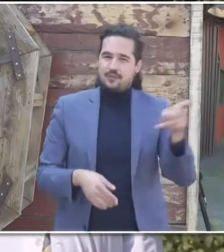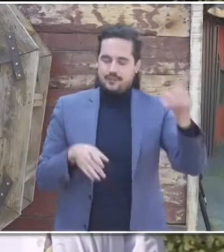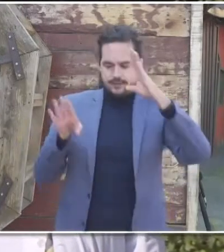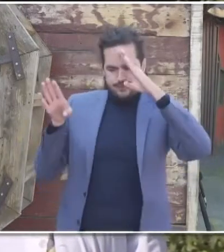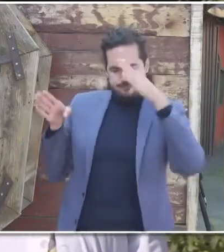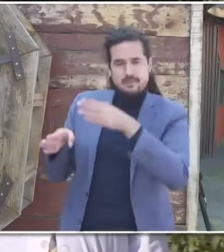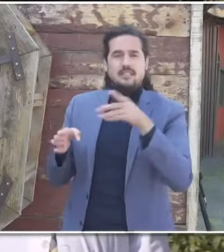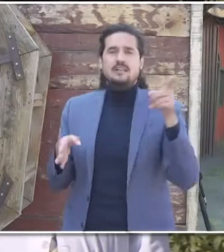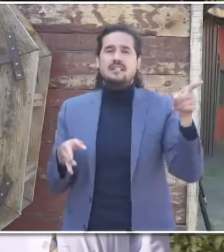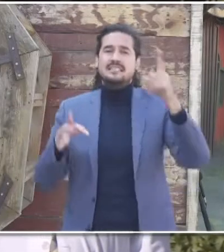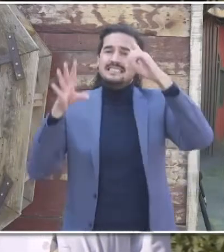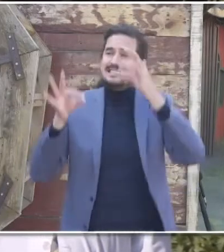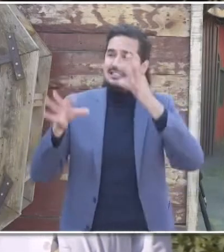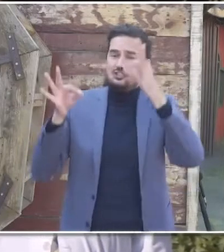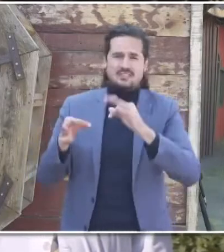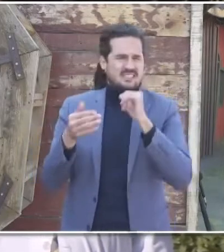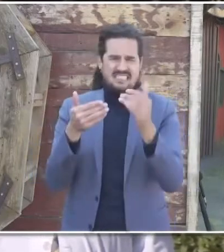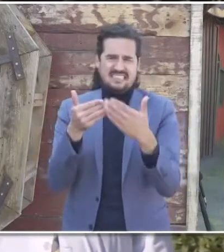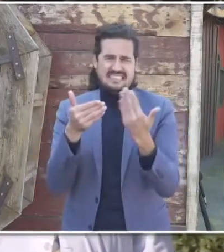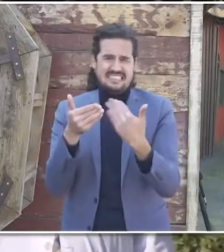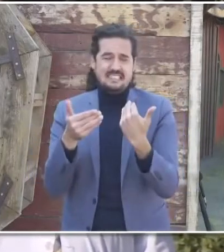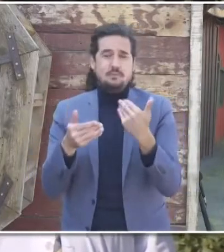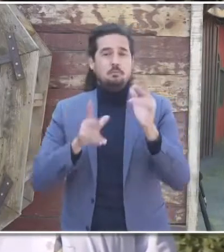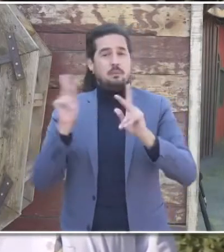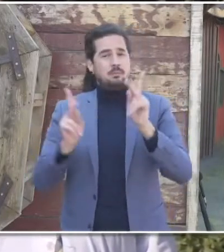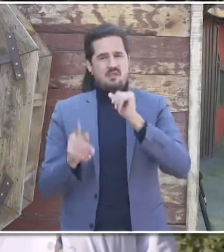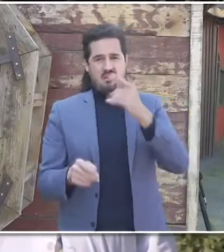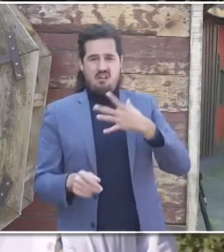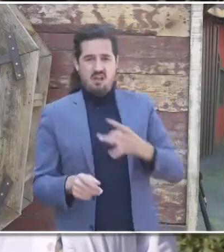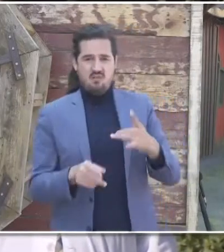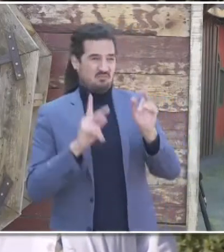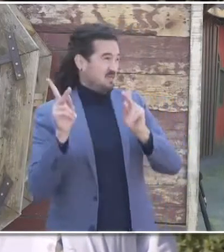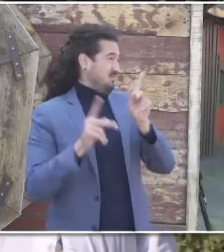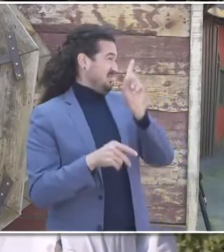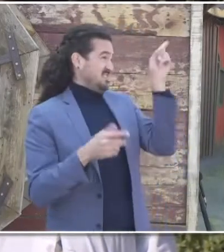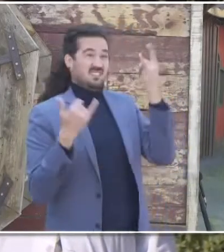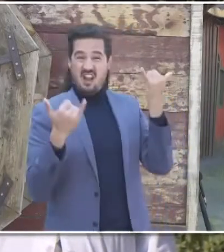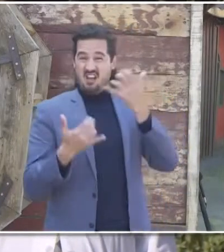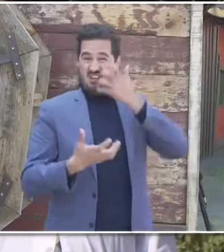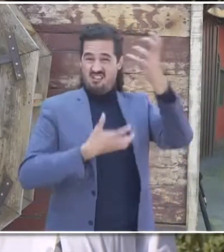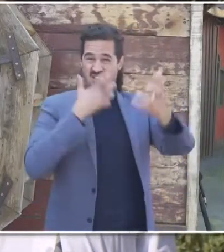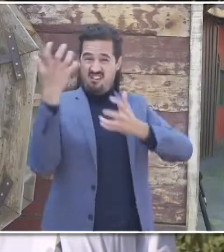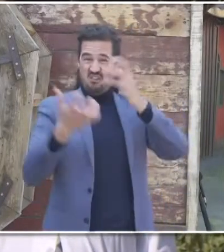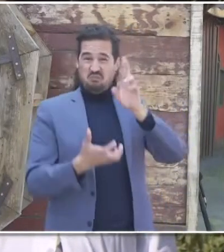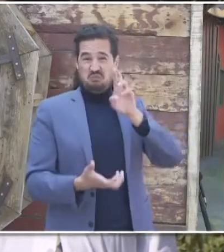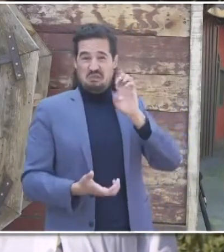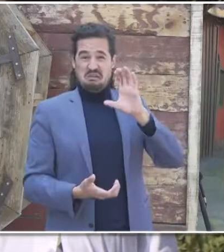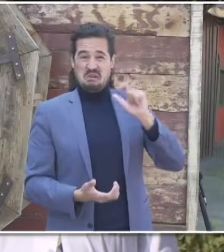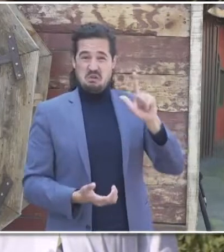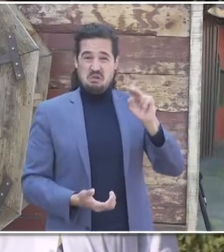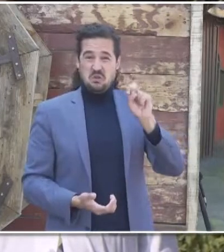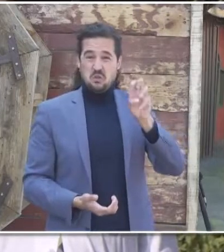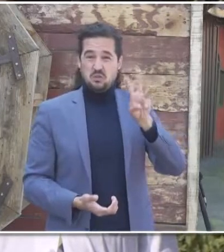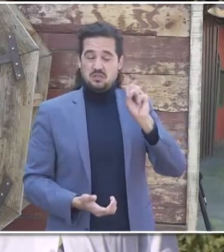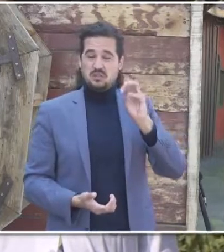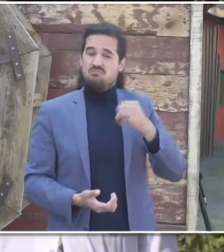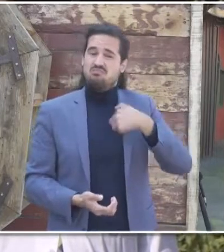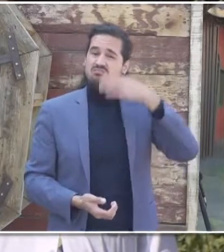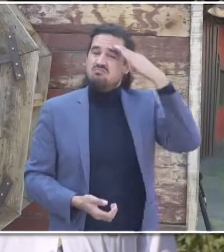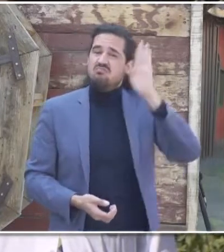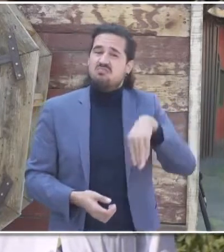you can tell from some folks, but he is tenacious and he is steadfast, and working together, we're going to get through